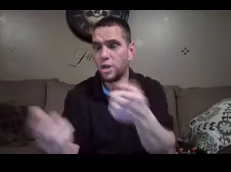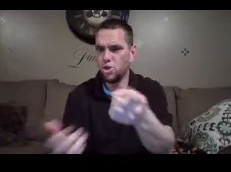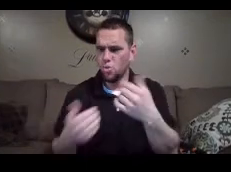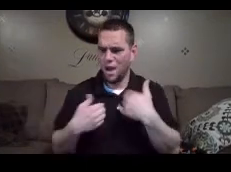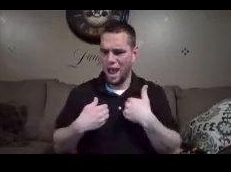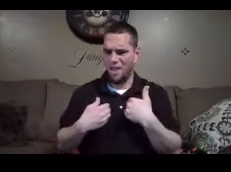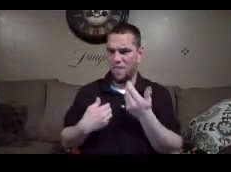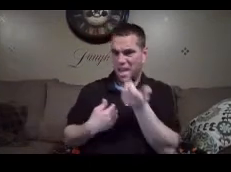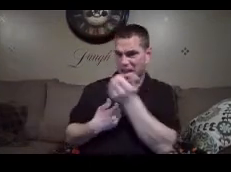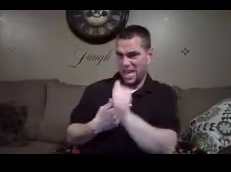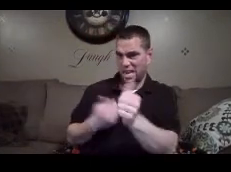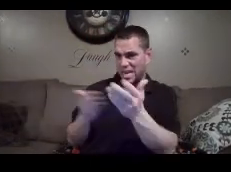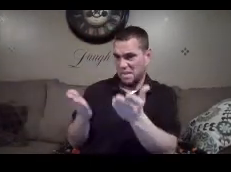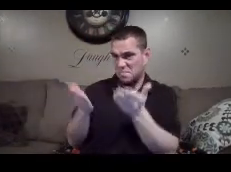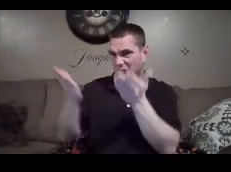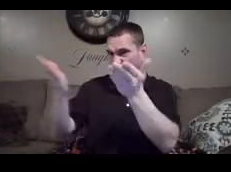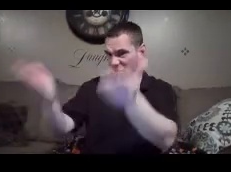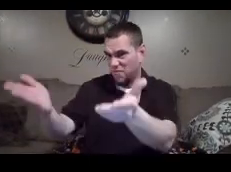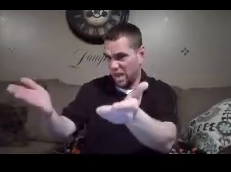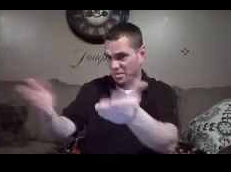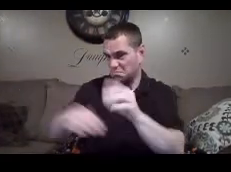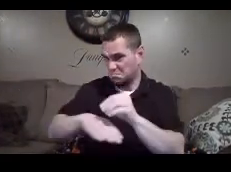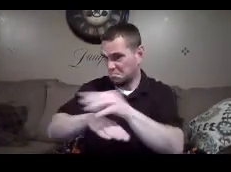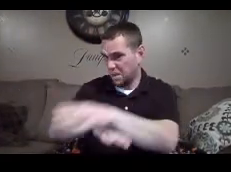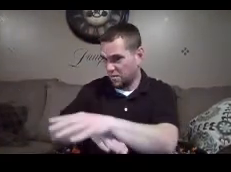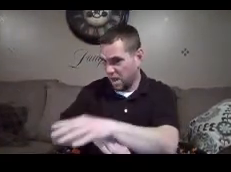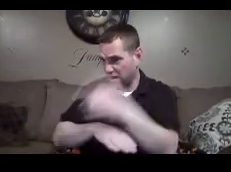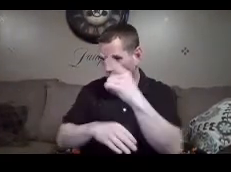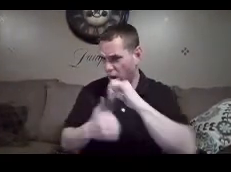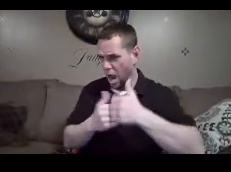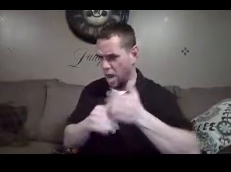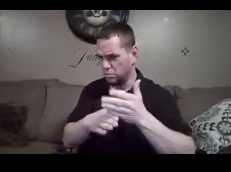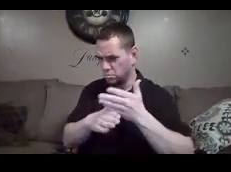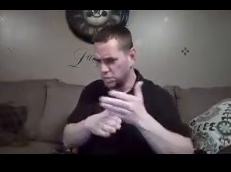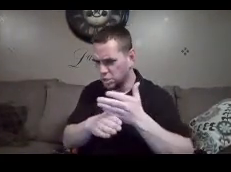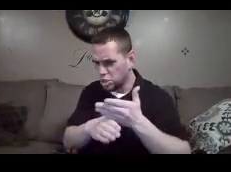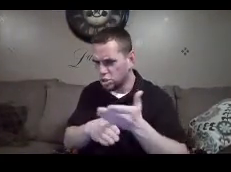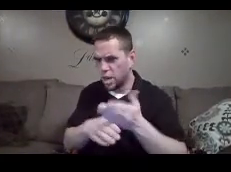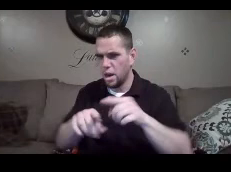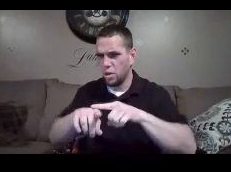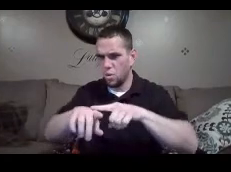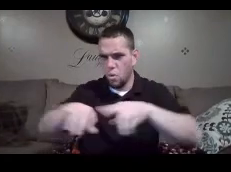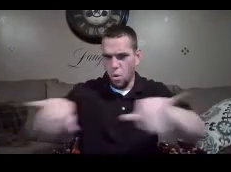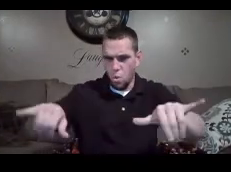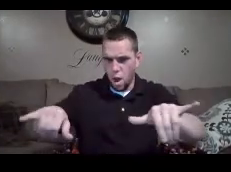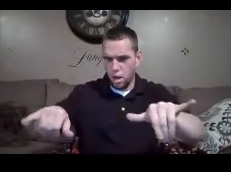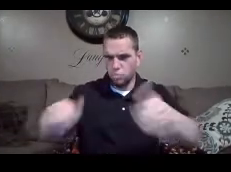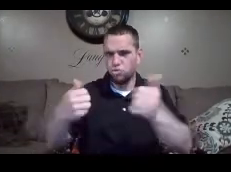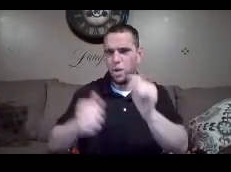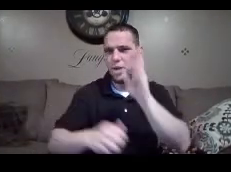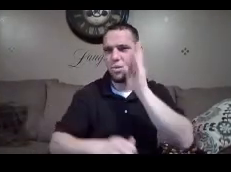this technical information? How to share the information and still try to present in a simple manner?